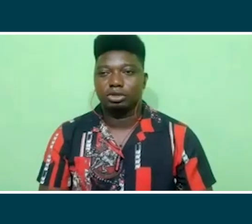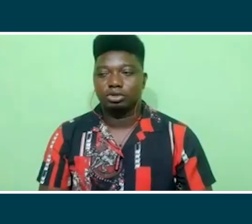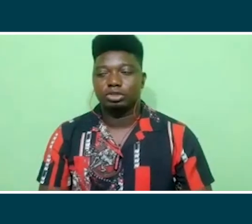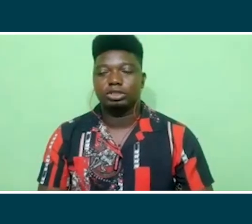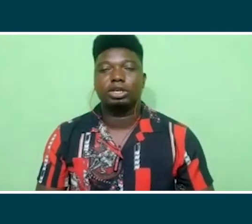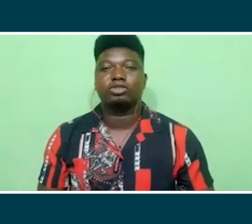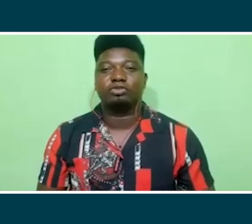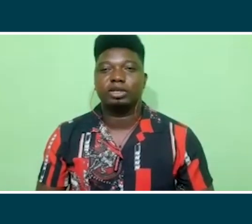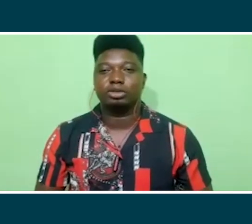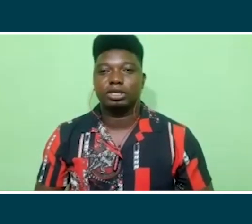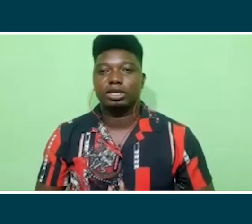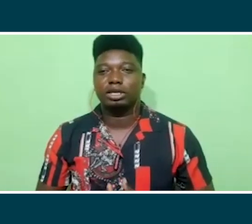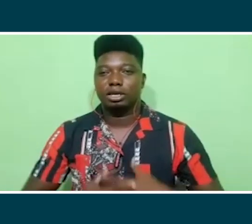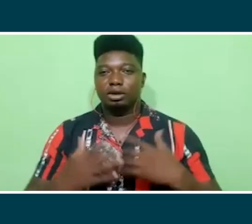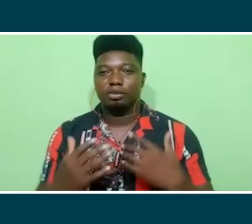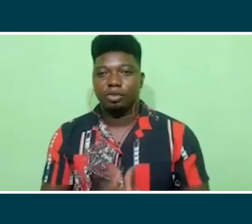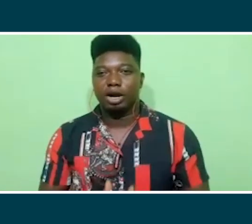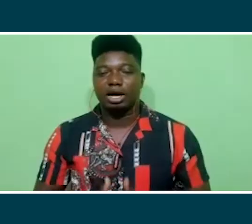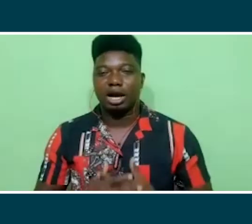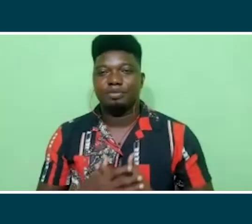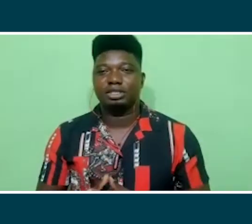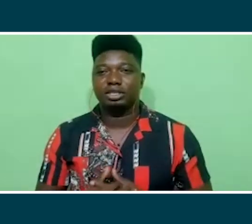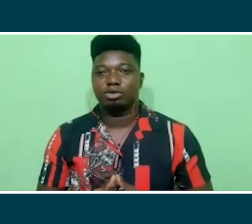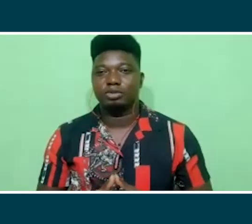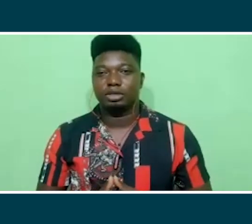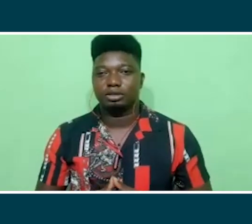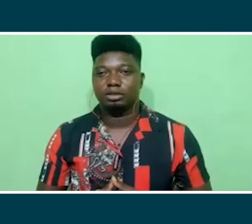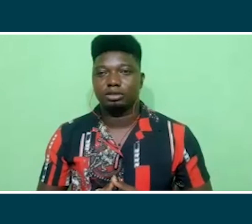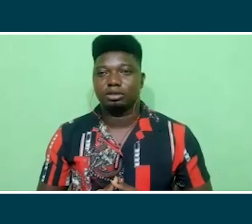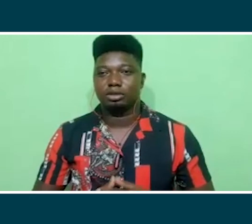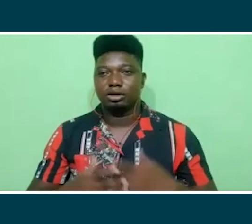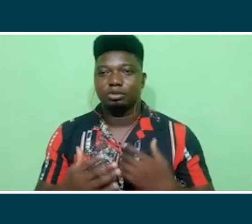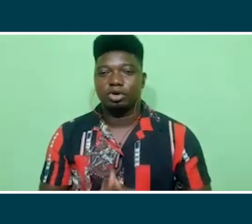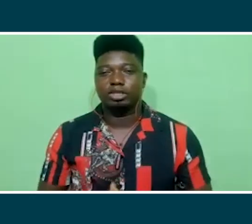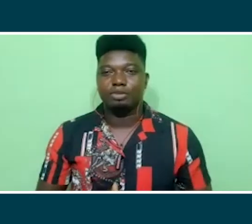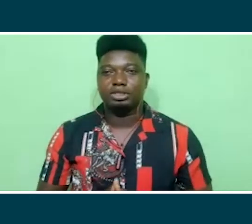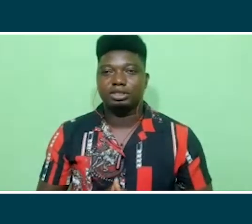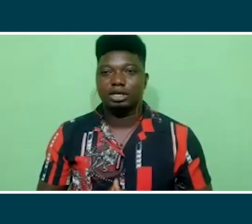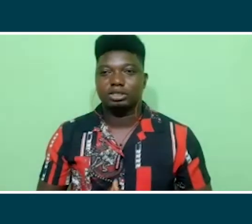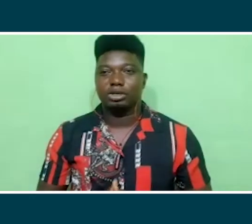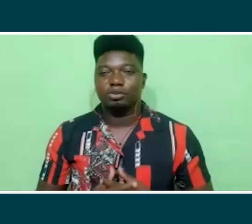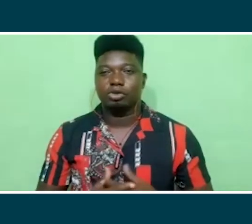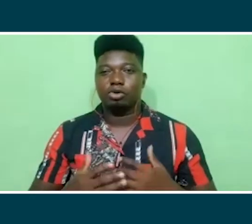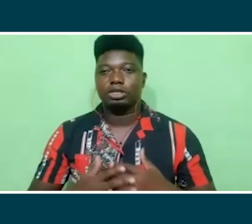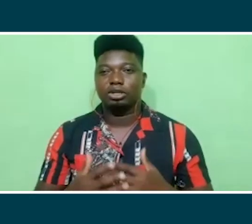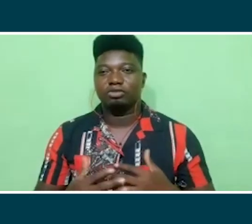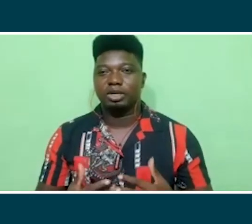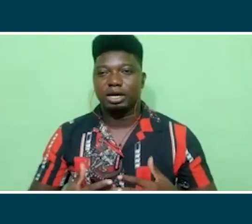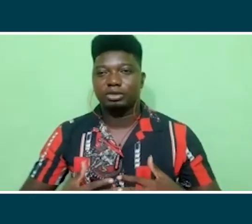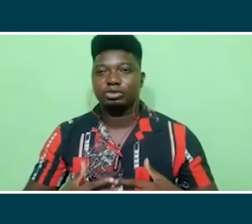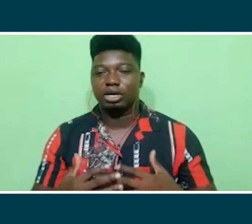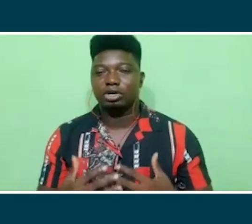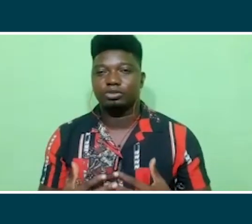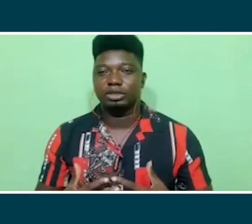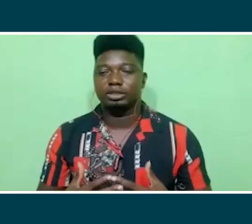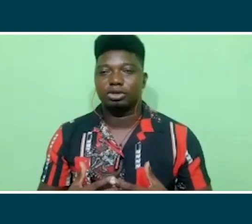violence, you see a lot of women, they will say, men are beating their women, boys are beating girls. Or what a lot